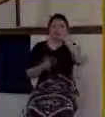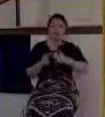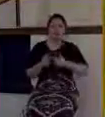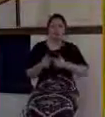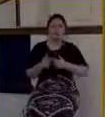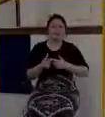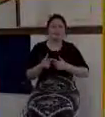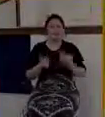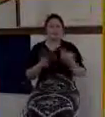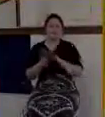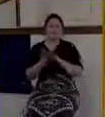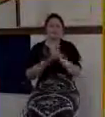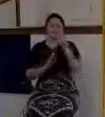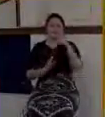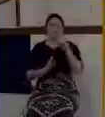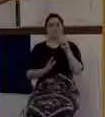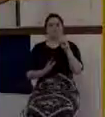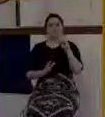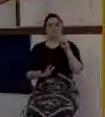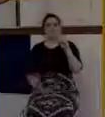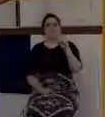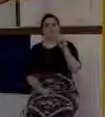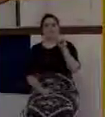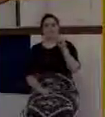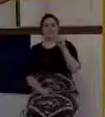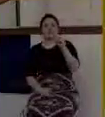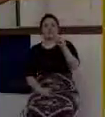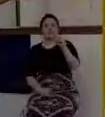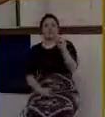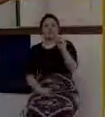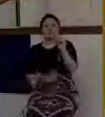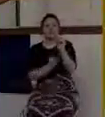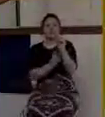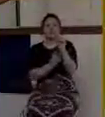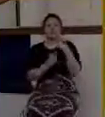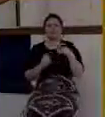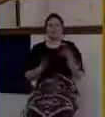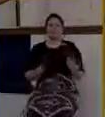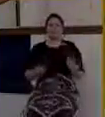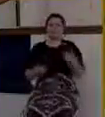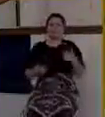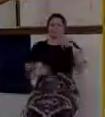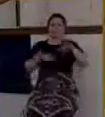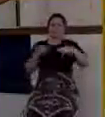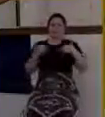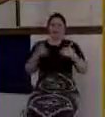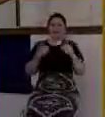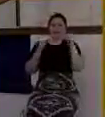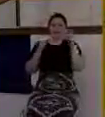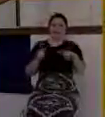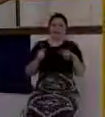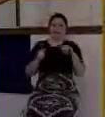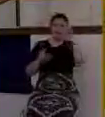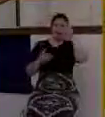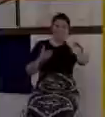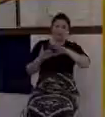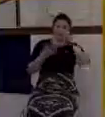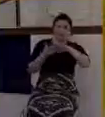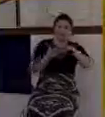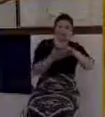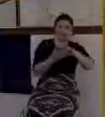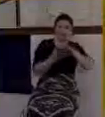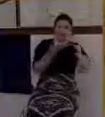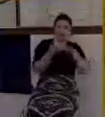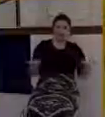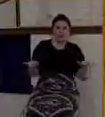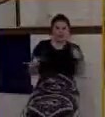her a polygamist. They could not imagine a woman trying to please seven husbands at the same time, and perhaps a fight and a battle over whose